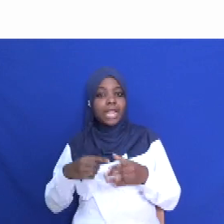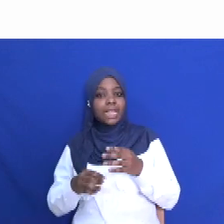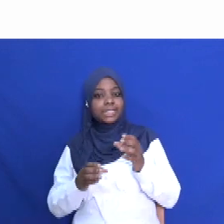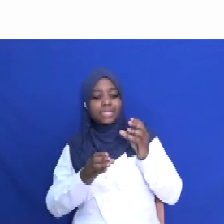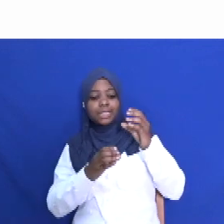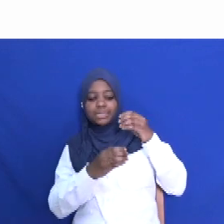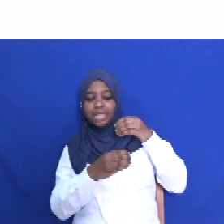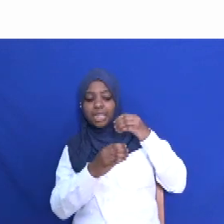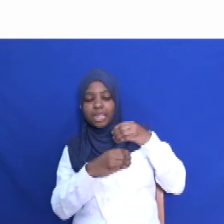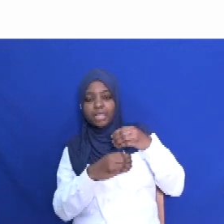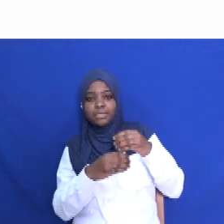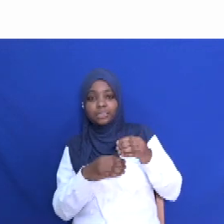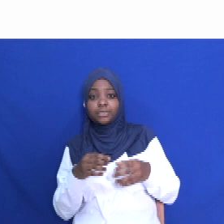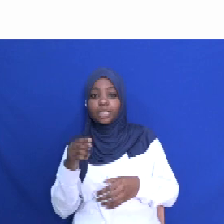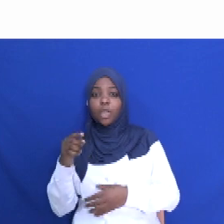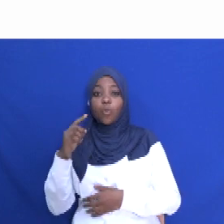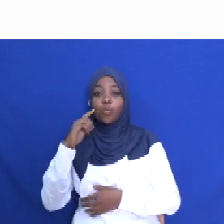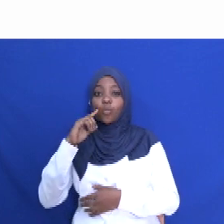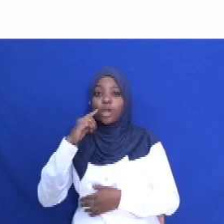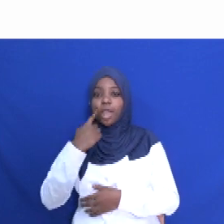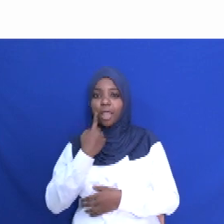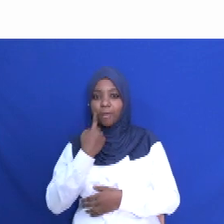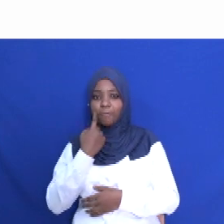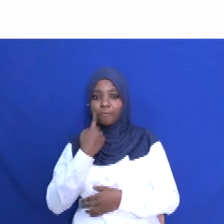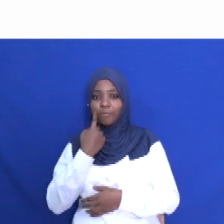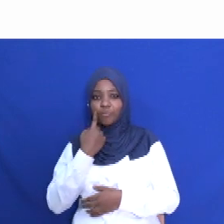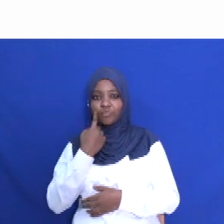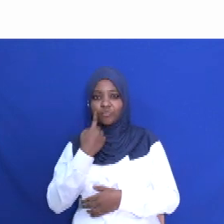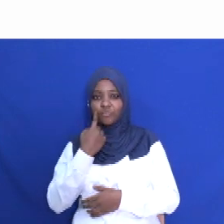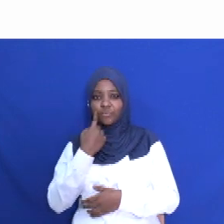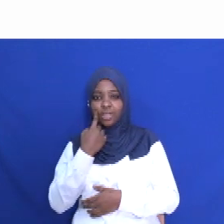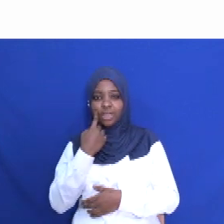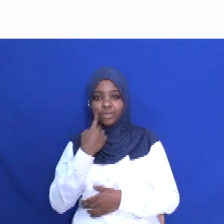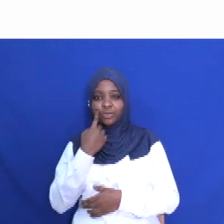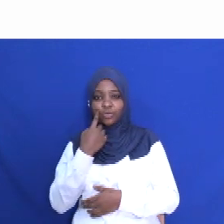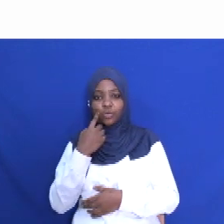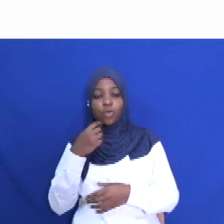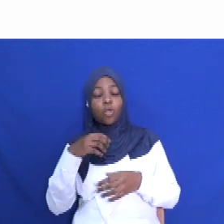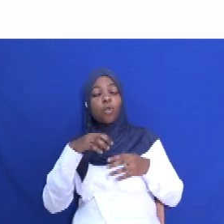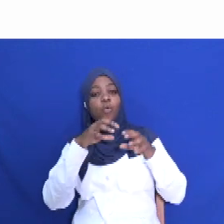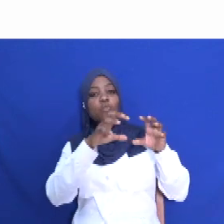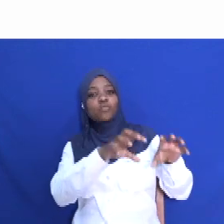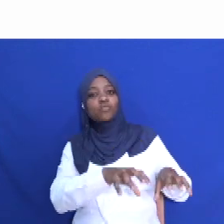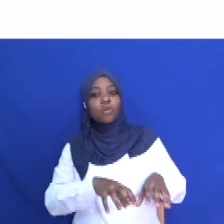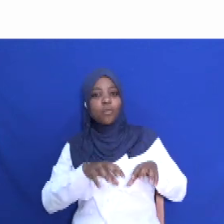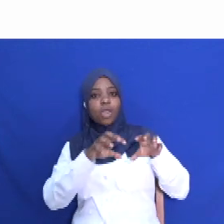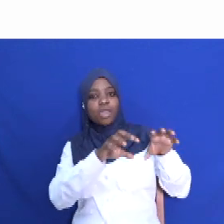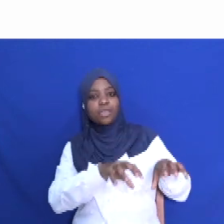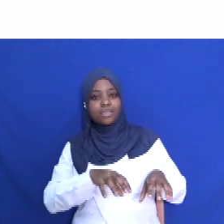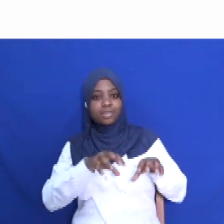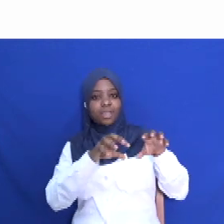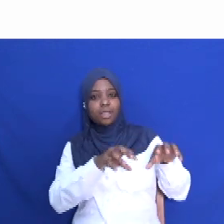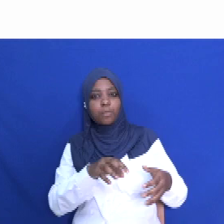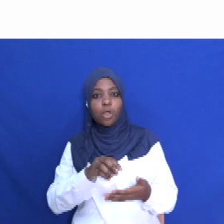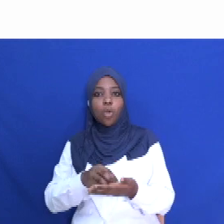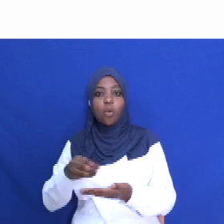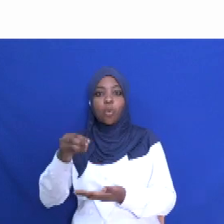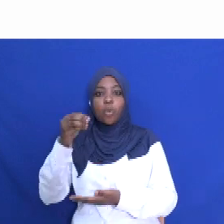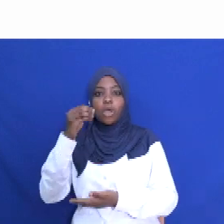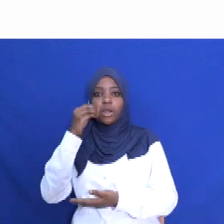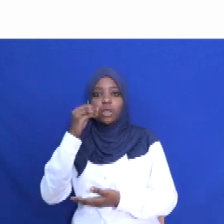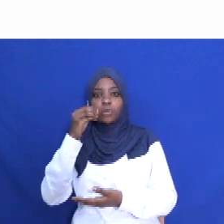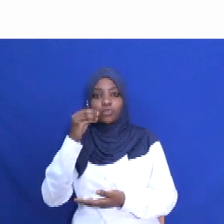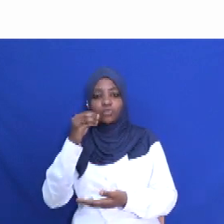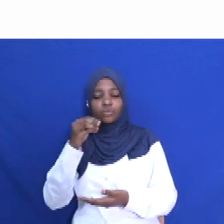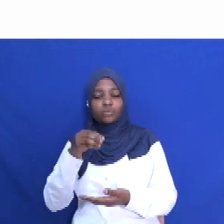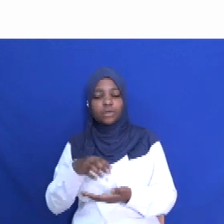a omnivorous animal because I'm eating flesh and a salad.